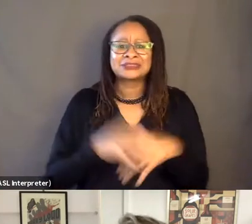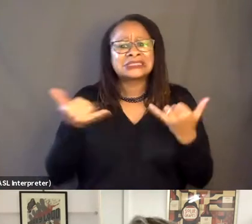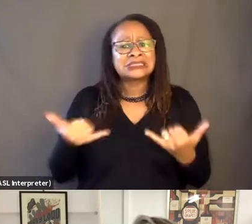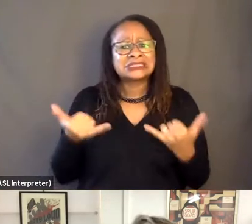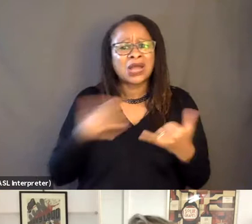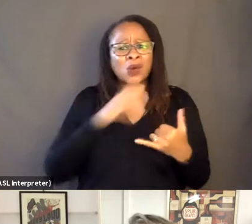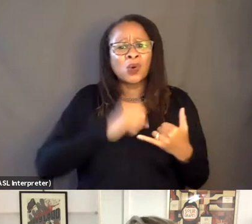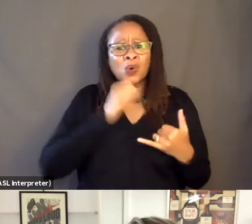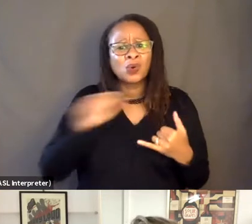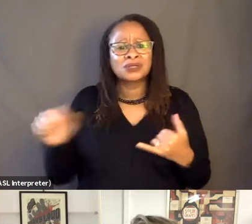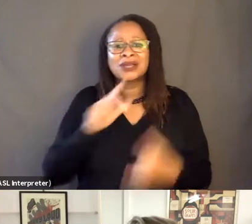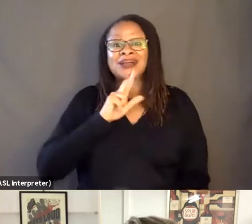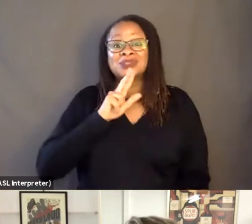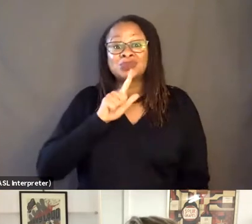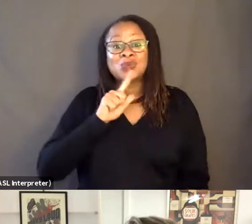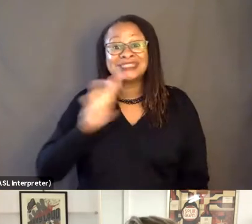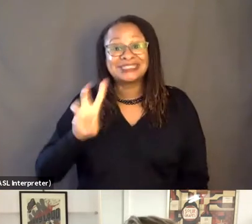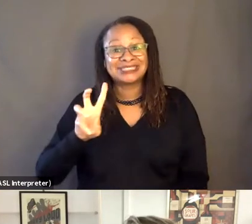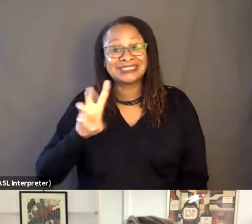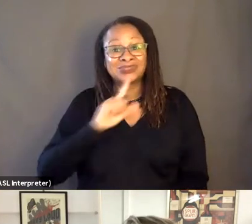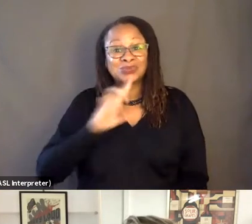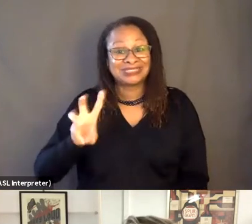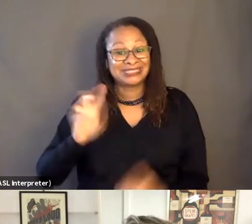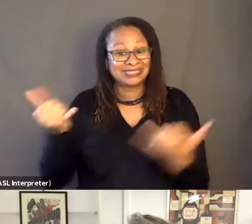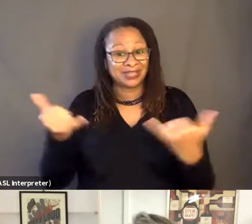How old is he now? He's 26. Yeah. Wow.